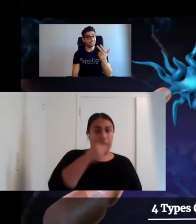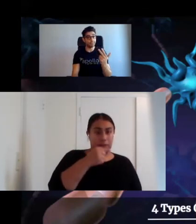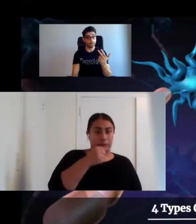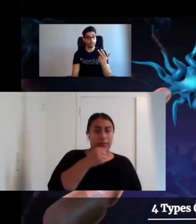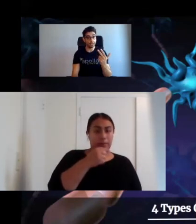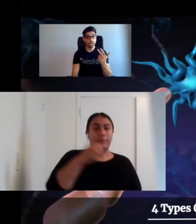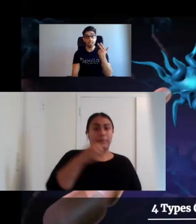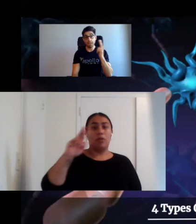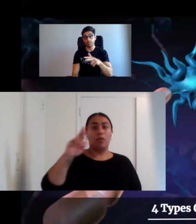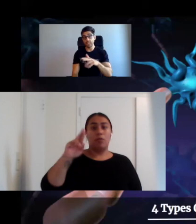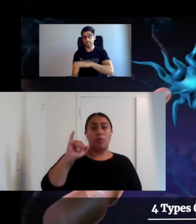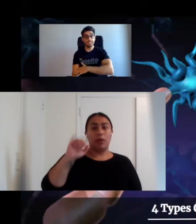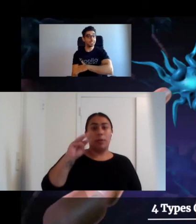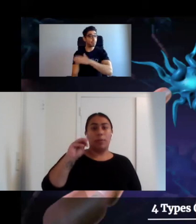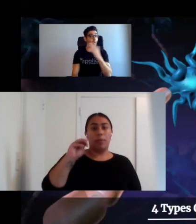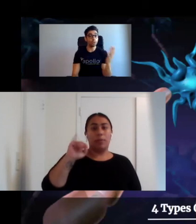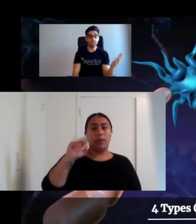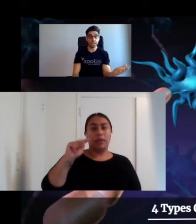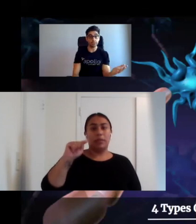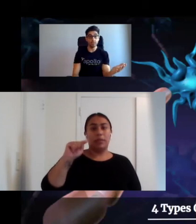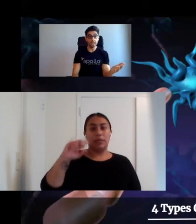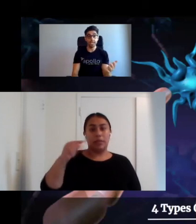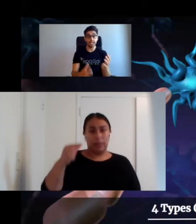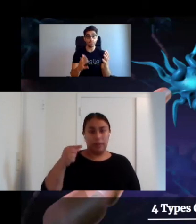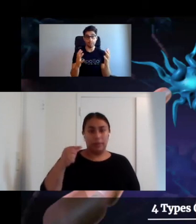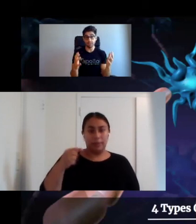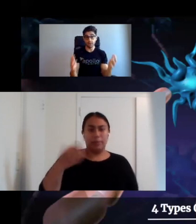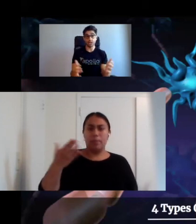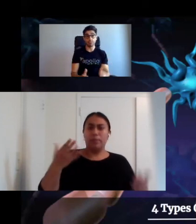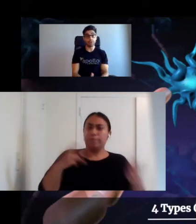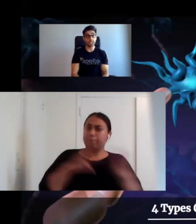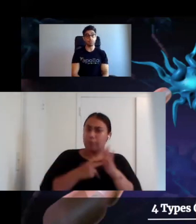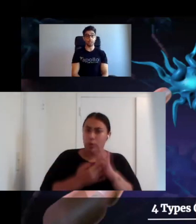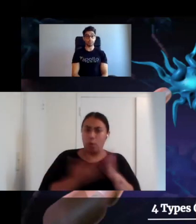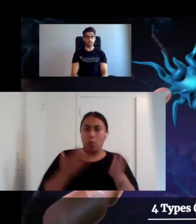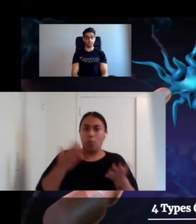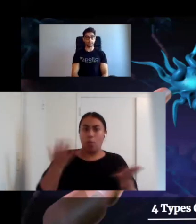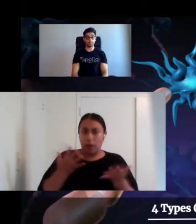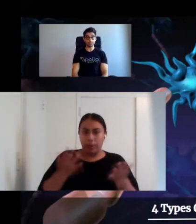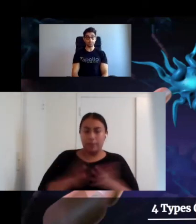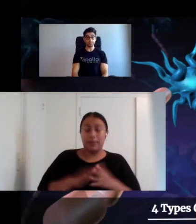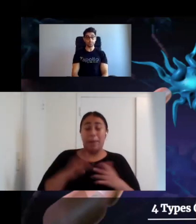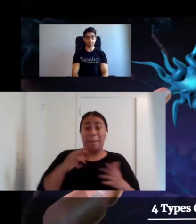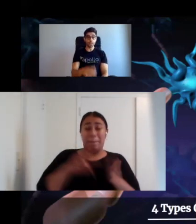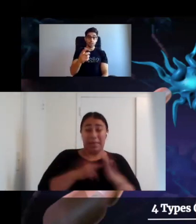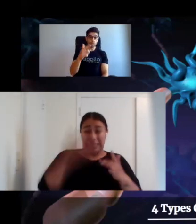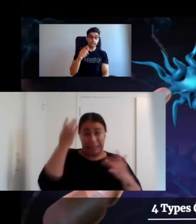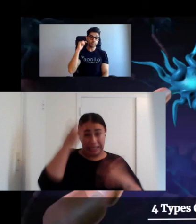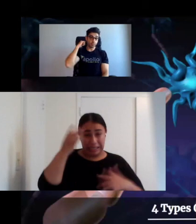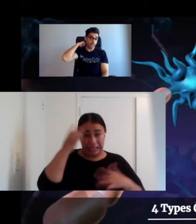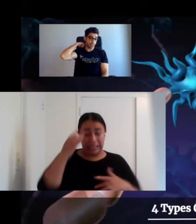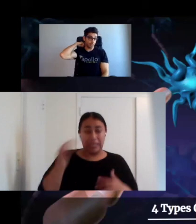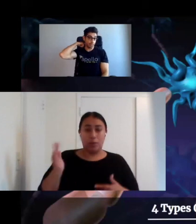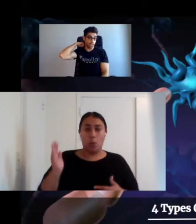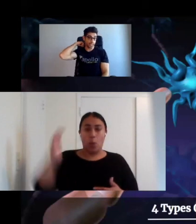lessen in severity. They may present and disappear altogether. Again, it remains very unpredictable when it comes to MS. The one